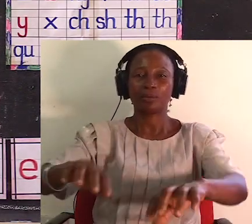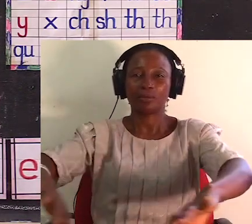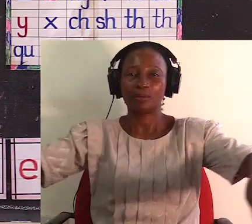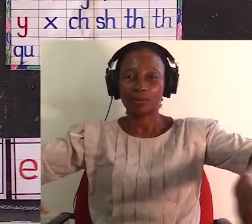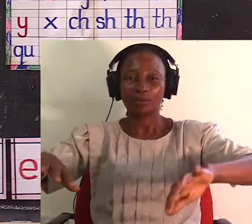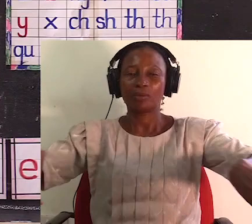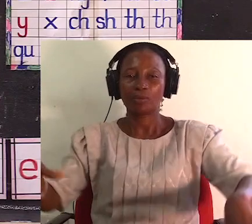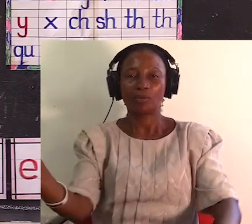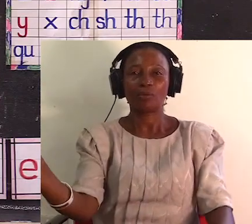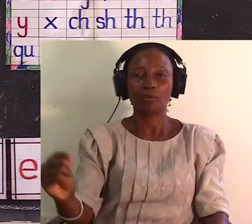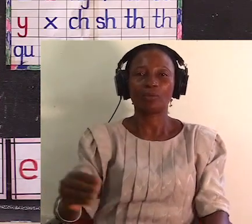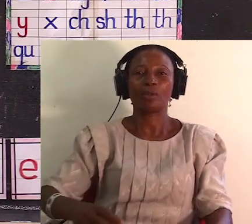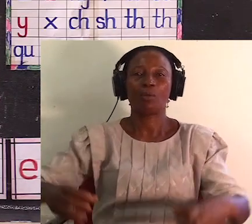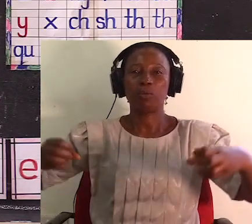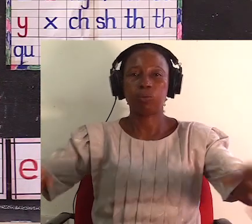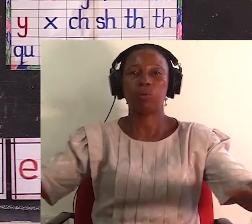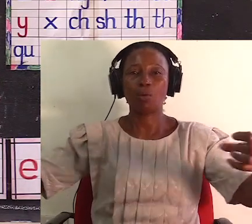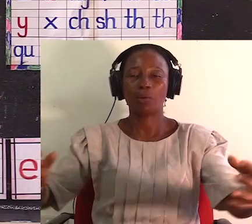out.